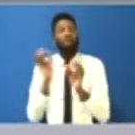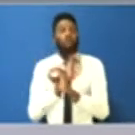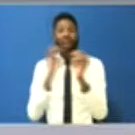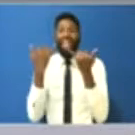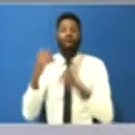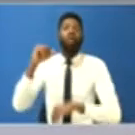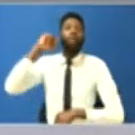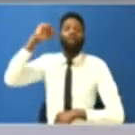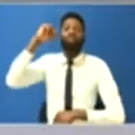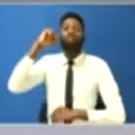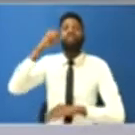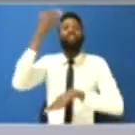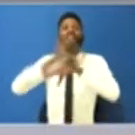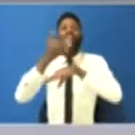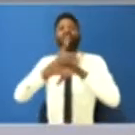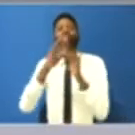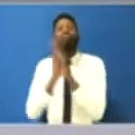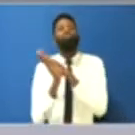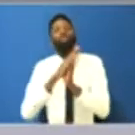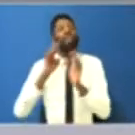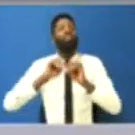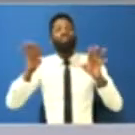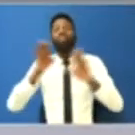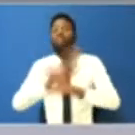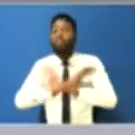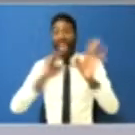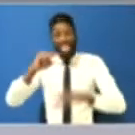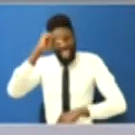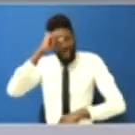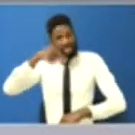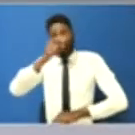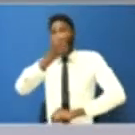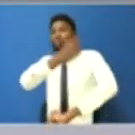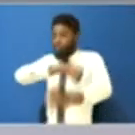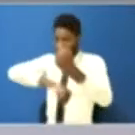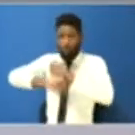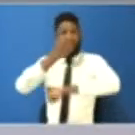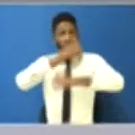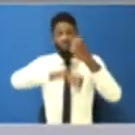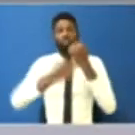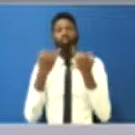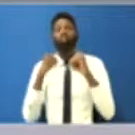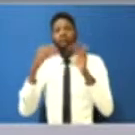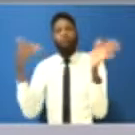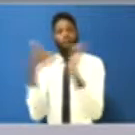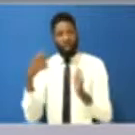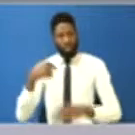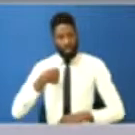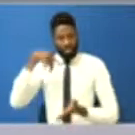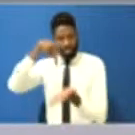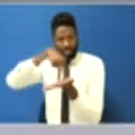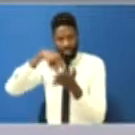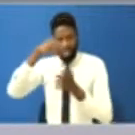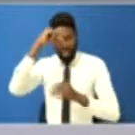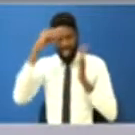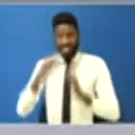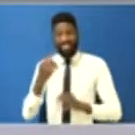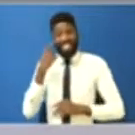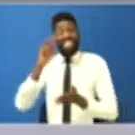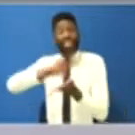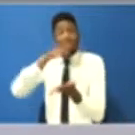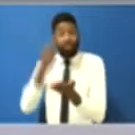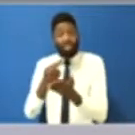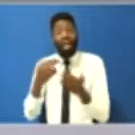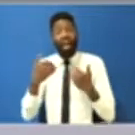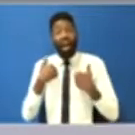propaganda if you look at the lengths that are you know the state has gone to to try and stop my candidature if you look at the resources deployed including